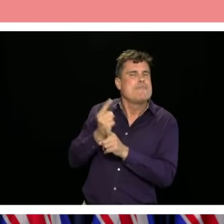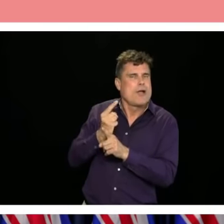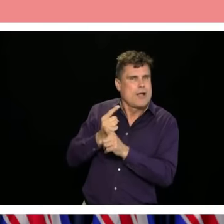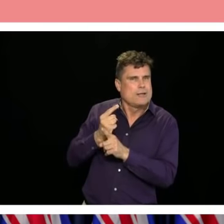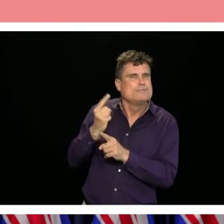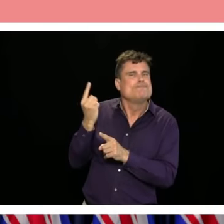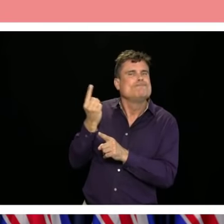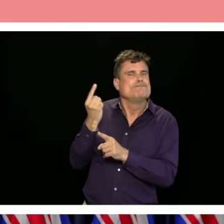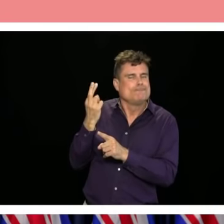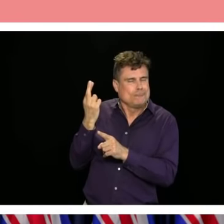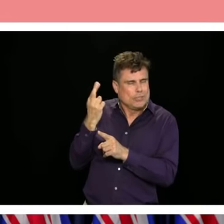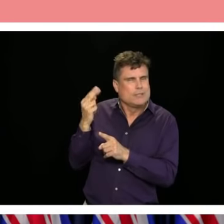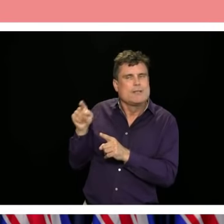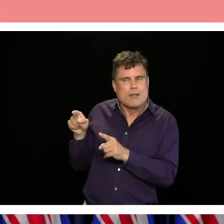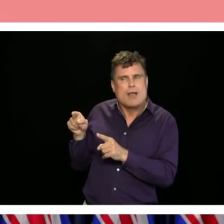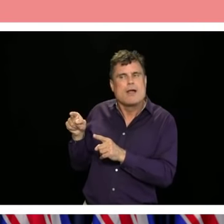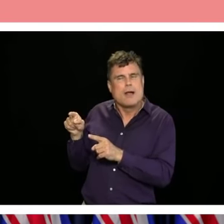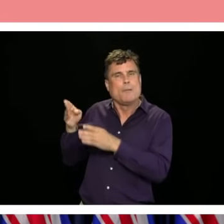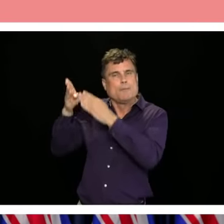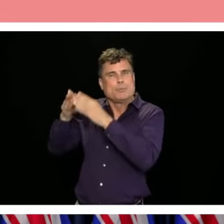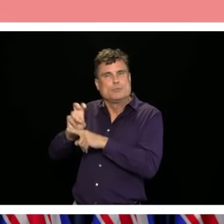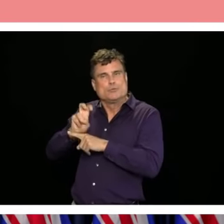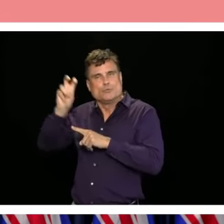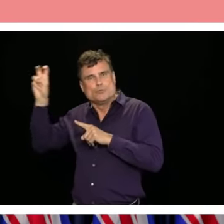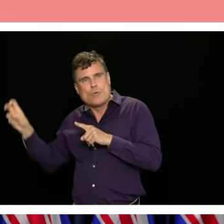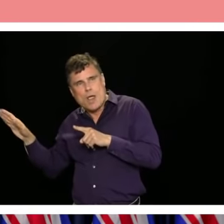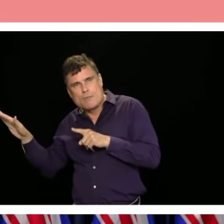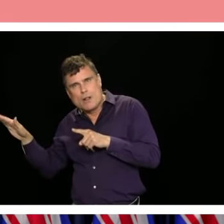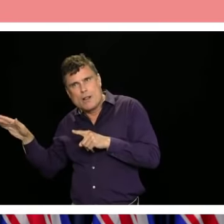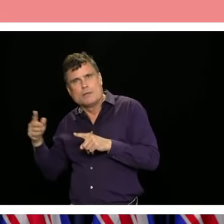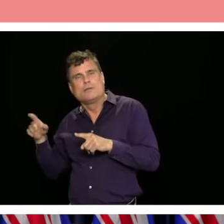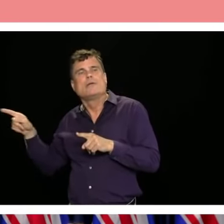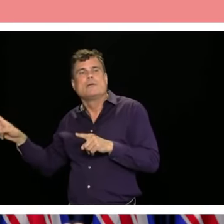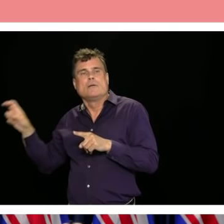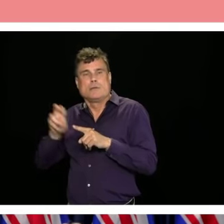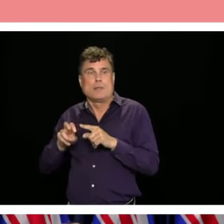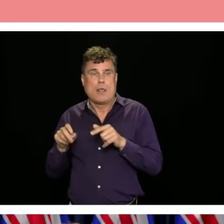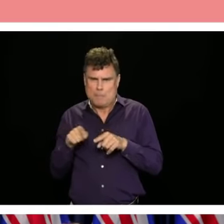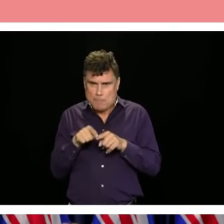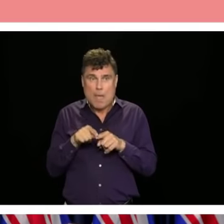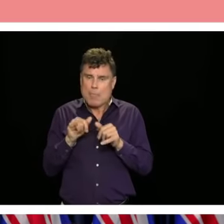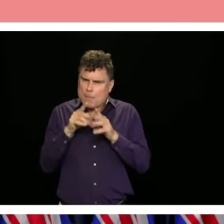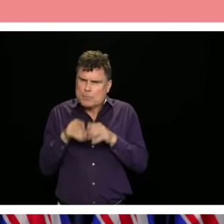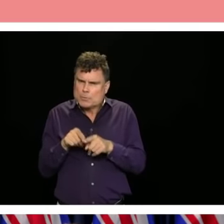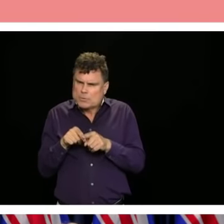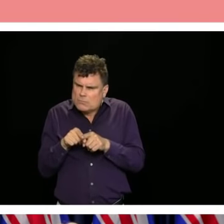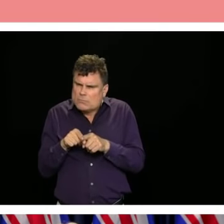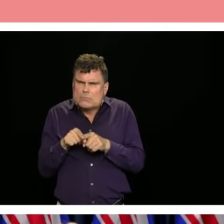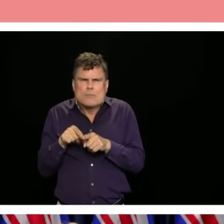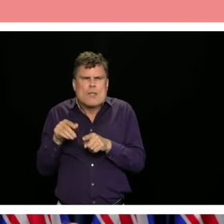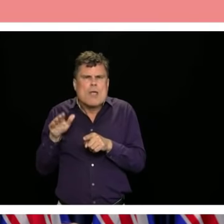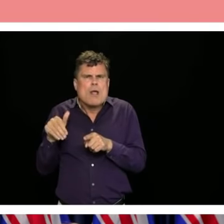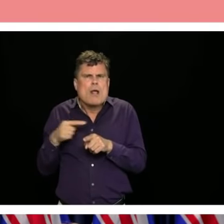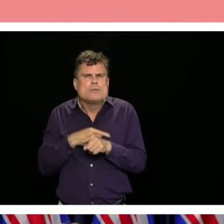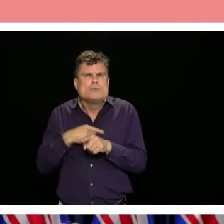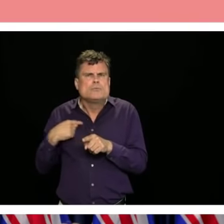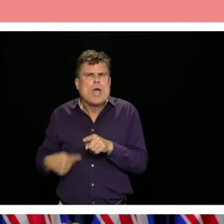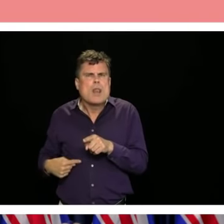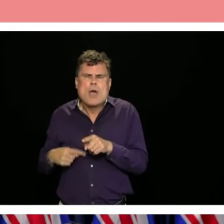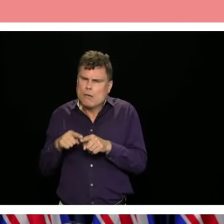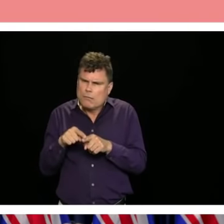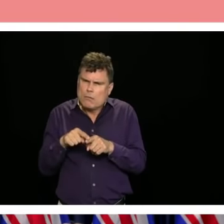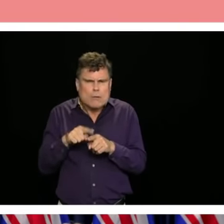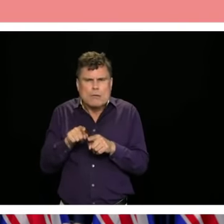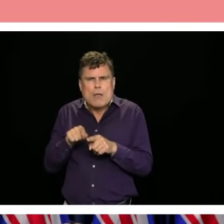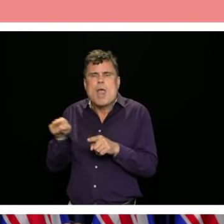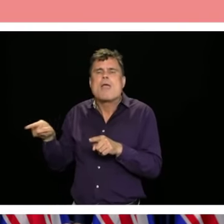virus, a kind of a the green one near the top, and the B4 strain via Iran.